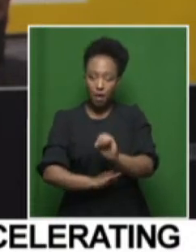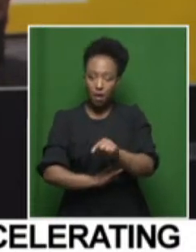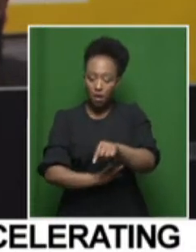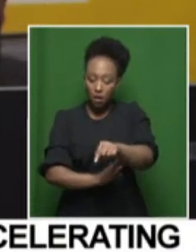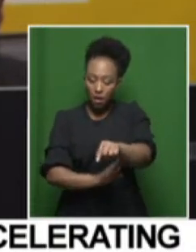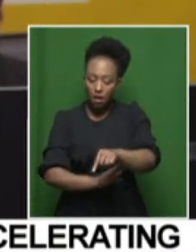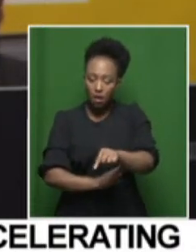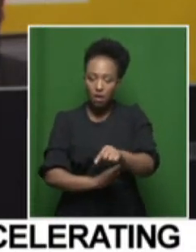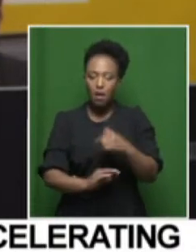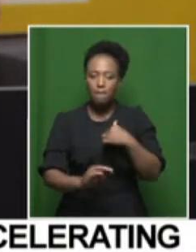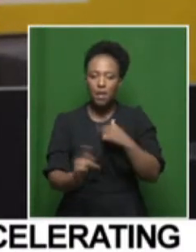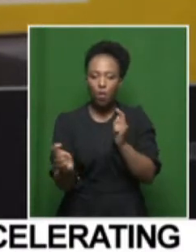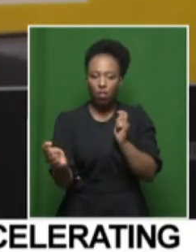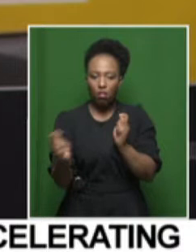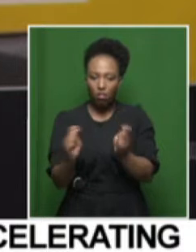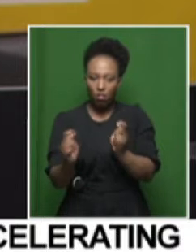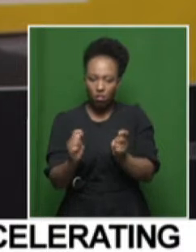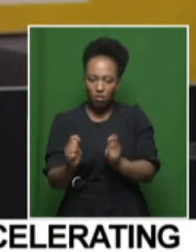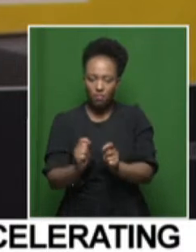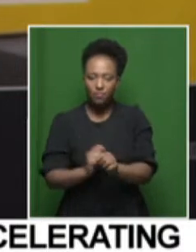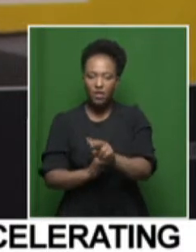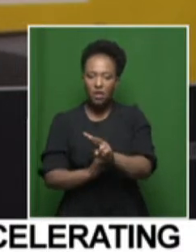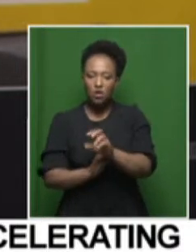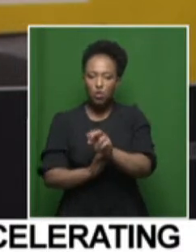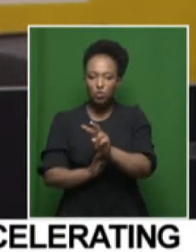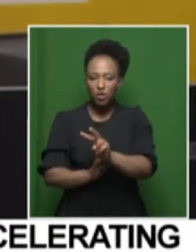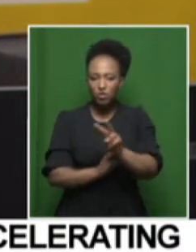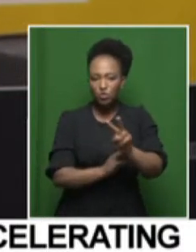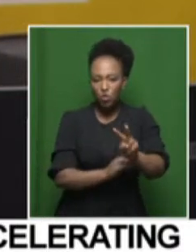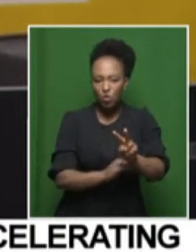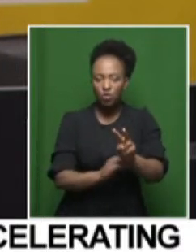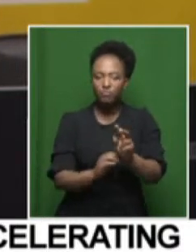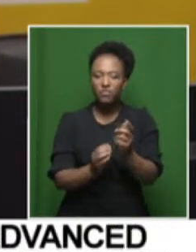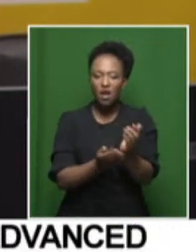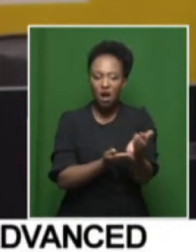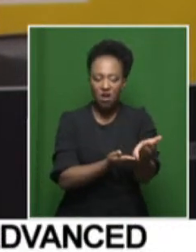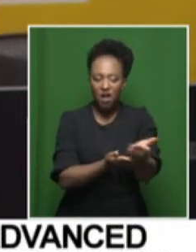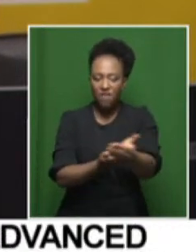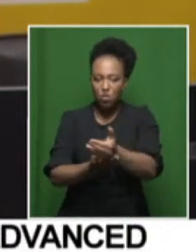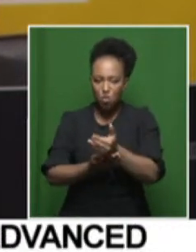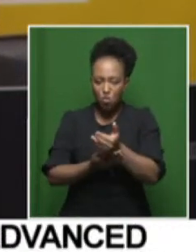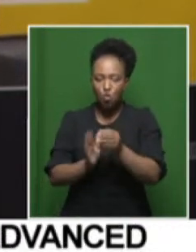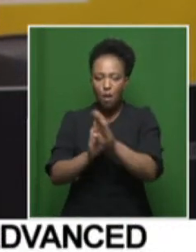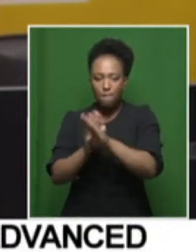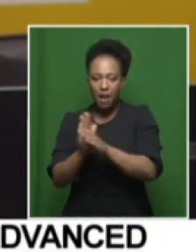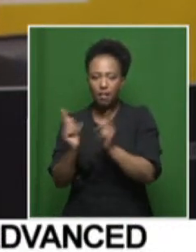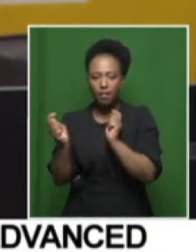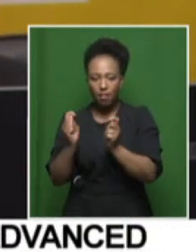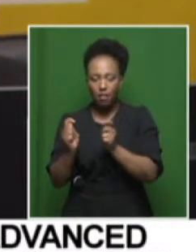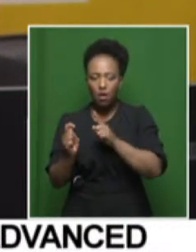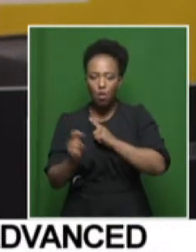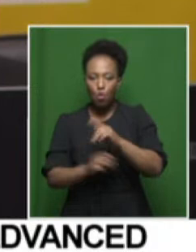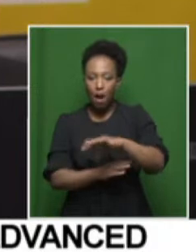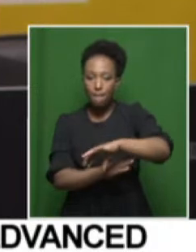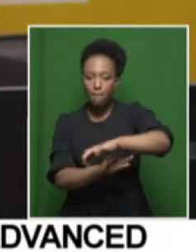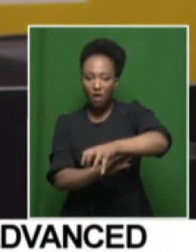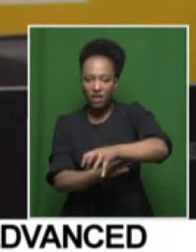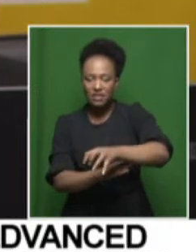table amendments through the 2022 Division of Revenue Amendment Bill to enable provinces to